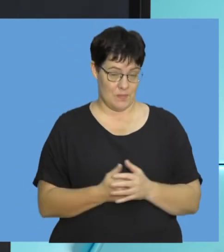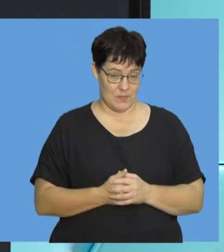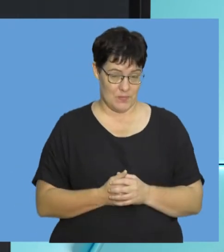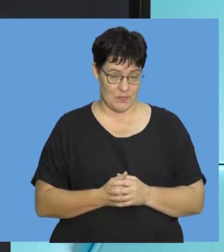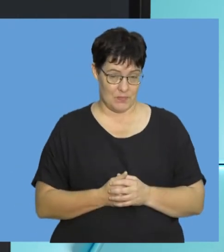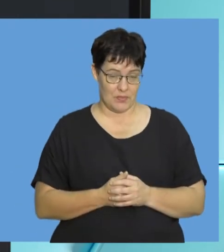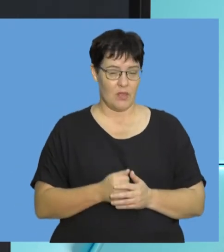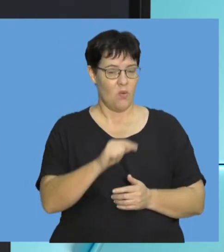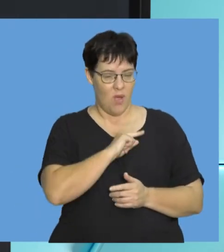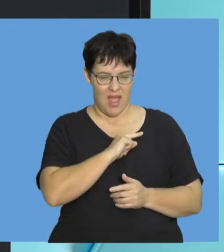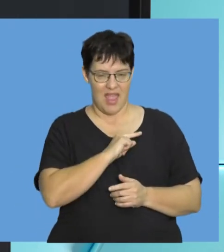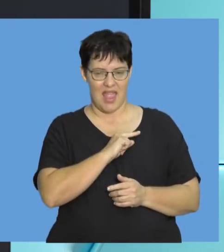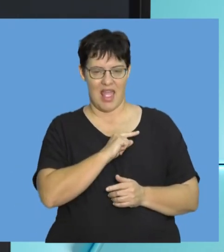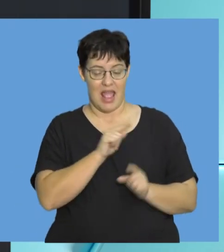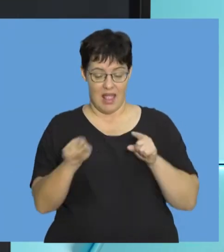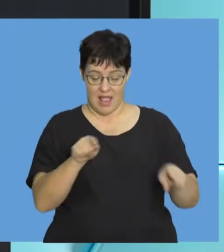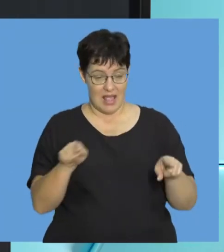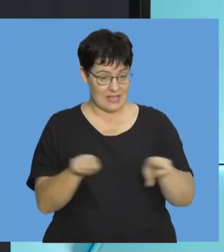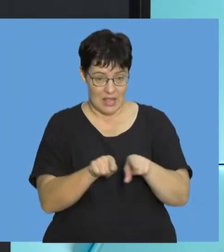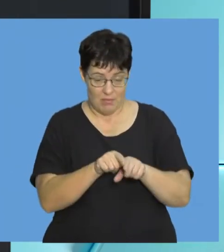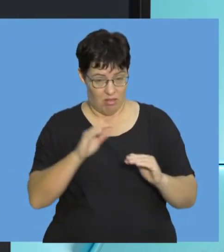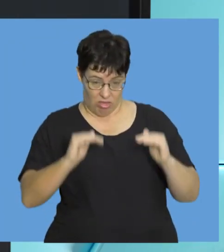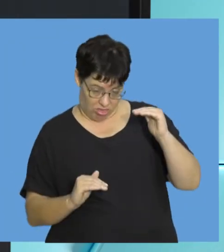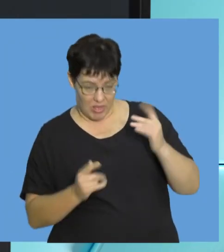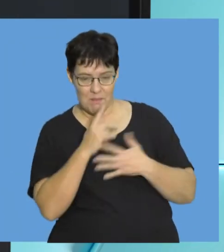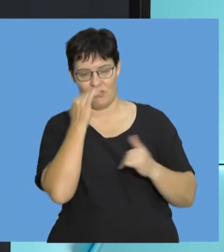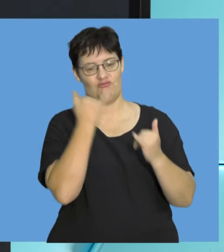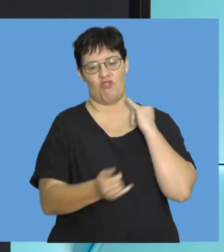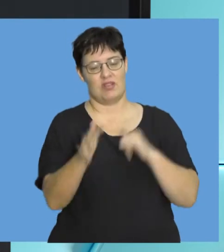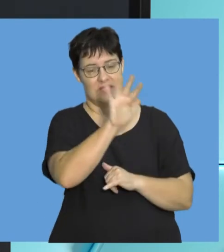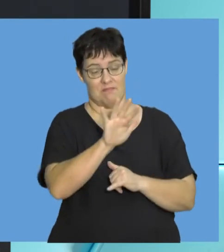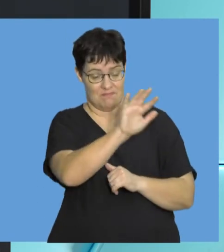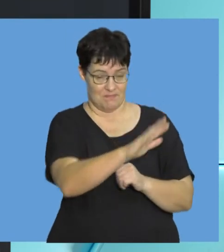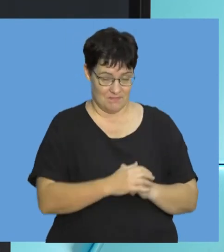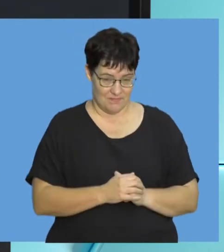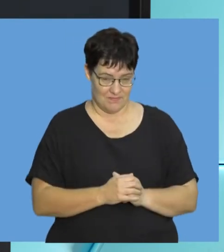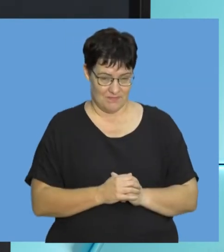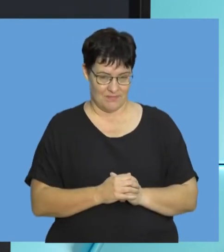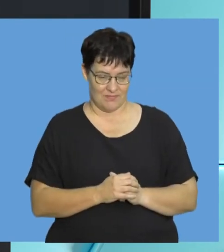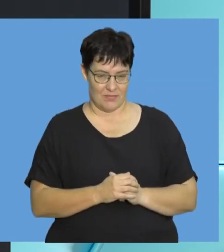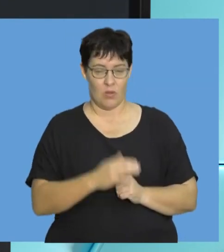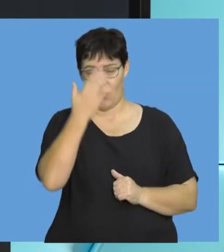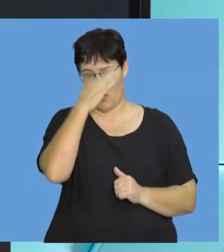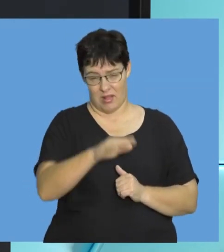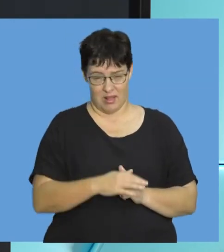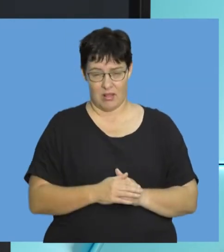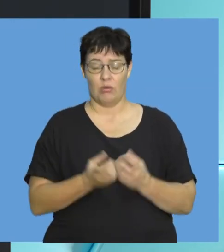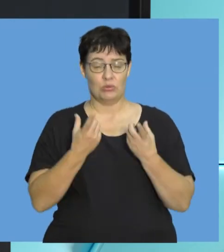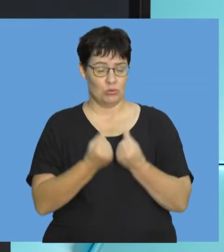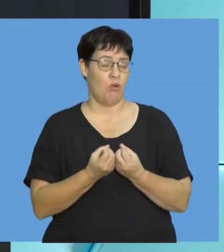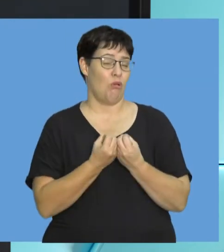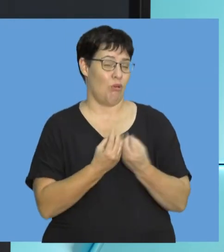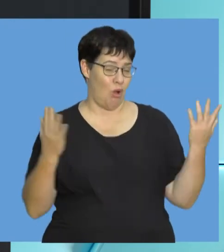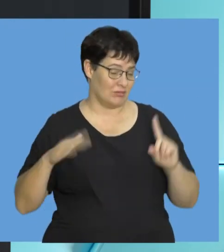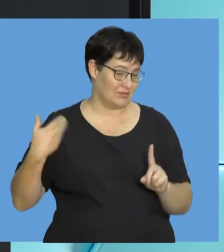you went wrong and all of that, because if it's not the same on either side, then there's something that you did not do right there. Guys, I